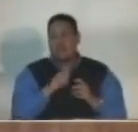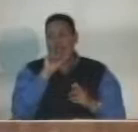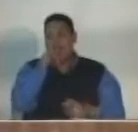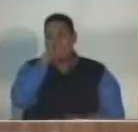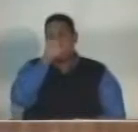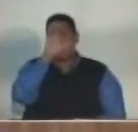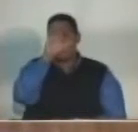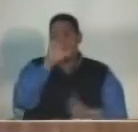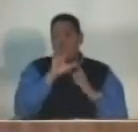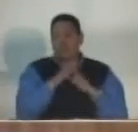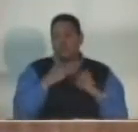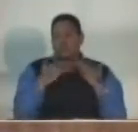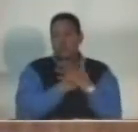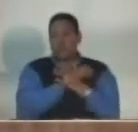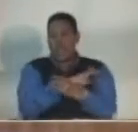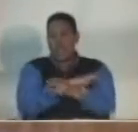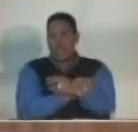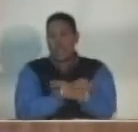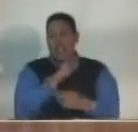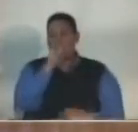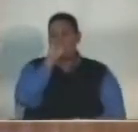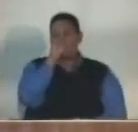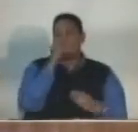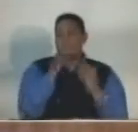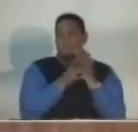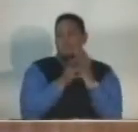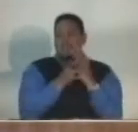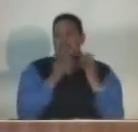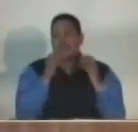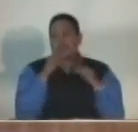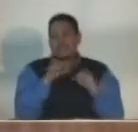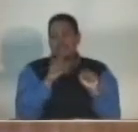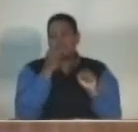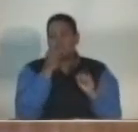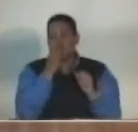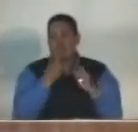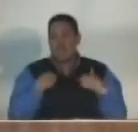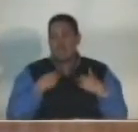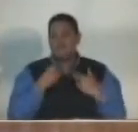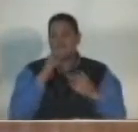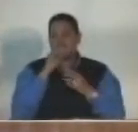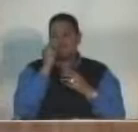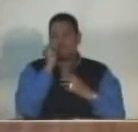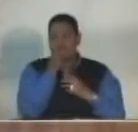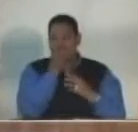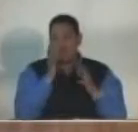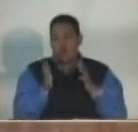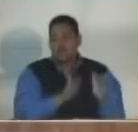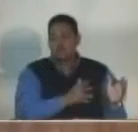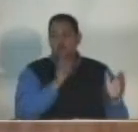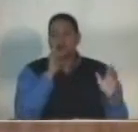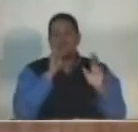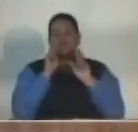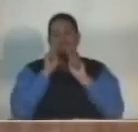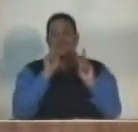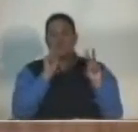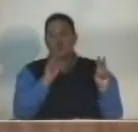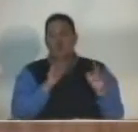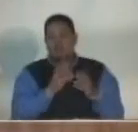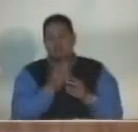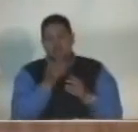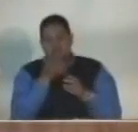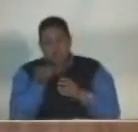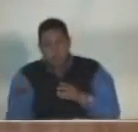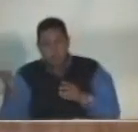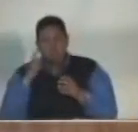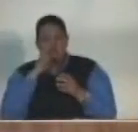apiculture, renewable energy, meat and seafood handling, floral arrangements, computer graphics, visual merchandising, logistic